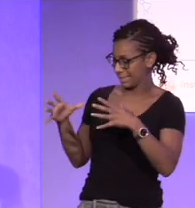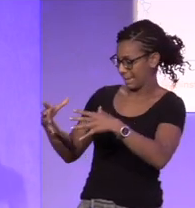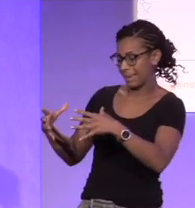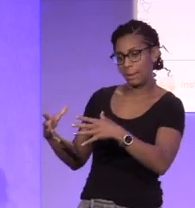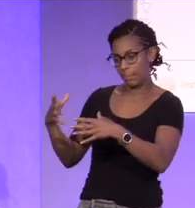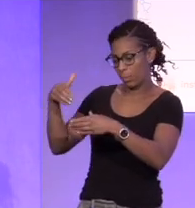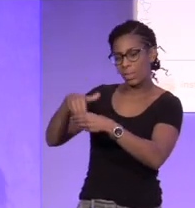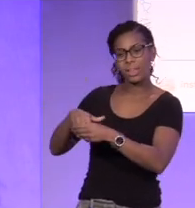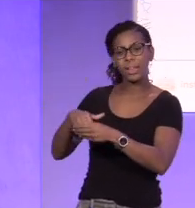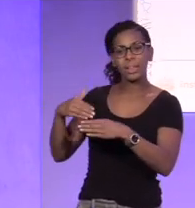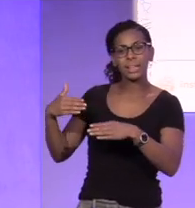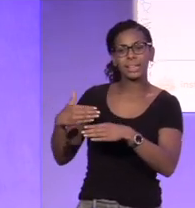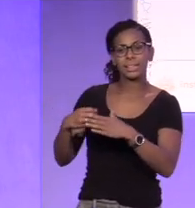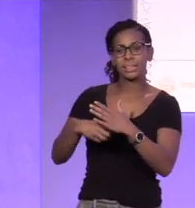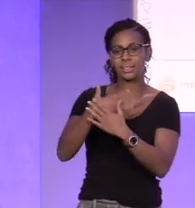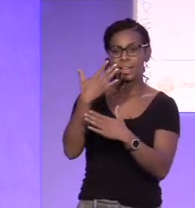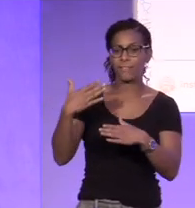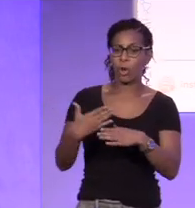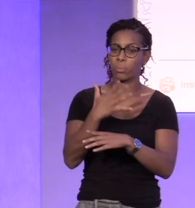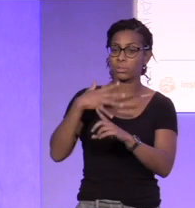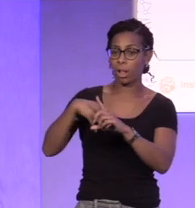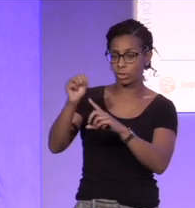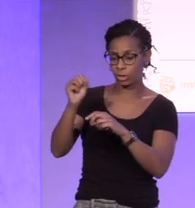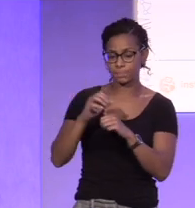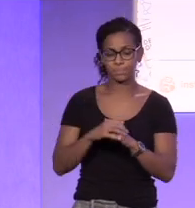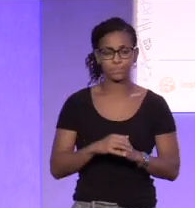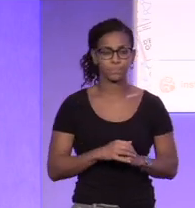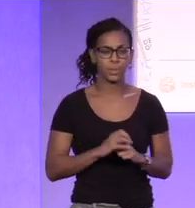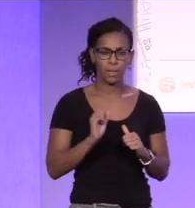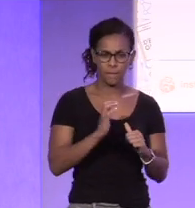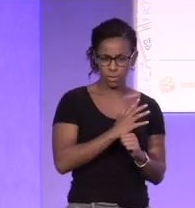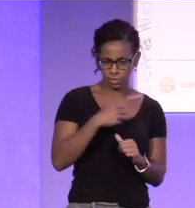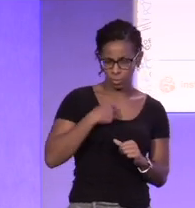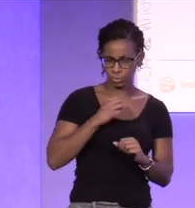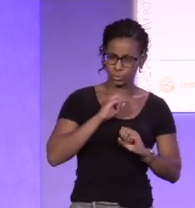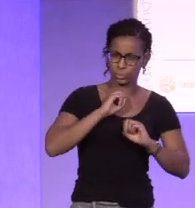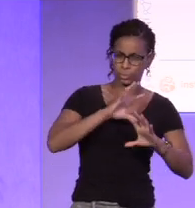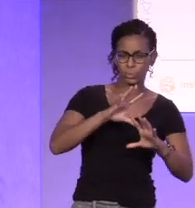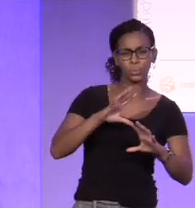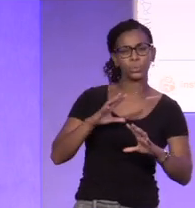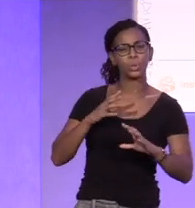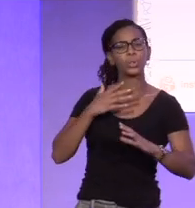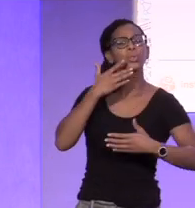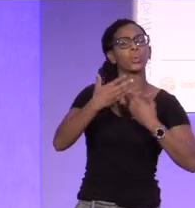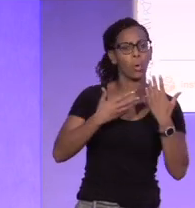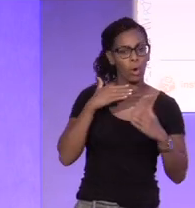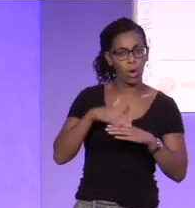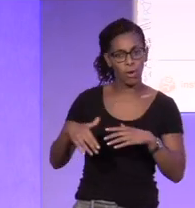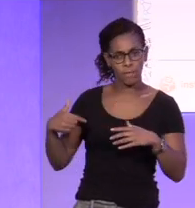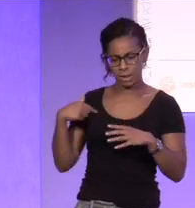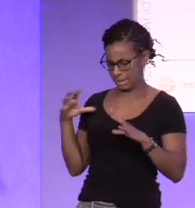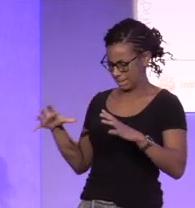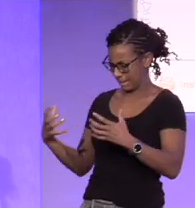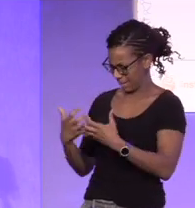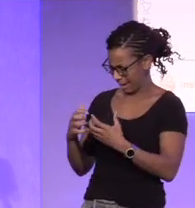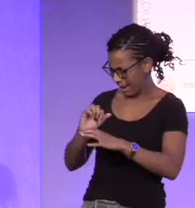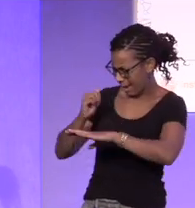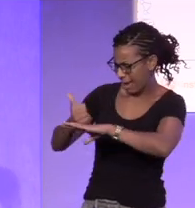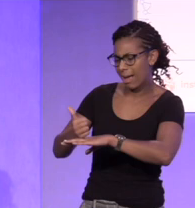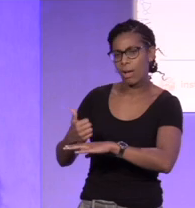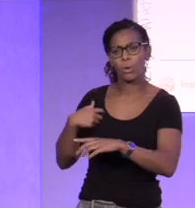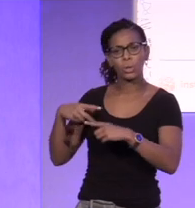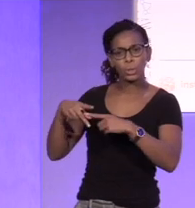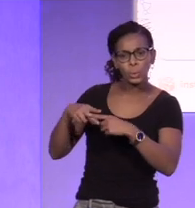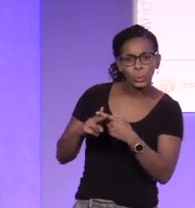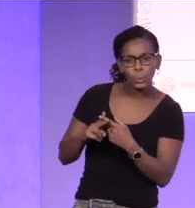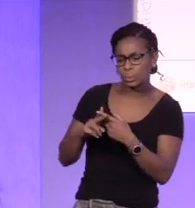heart. To do that, I'm going to tell you a story. I'm going to talk to you about how this team came together, the tools and techniques that we used, the metrics that we followed, and